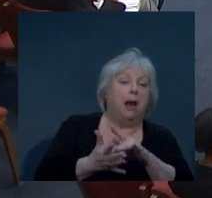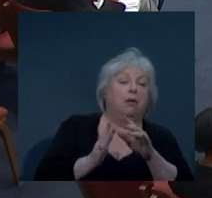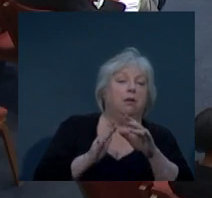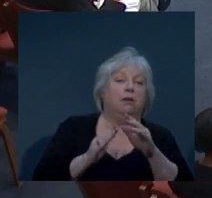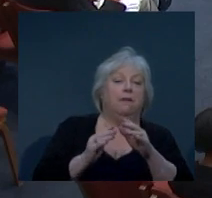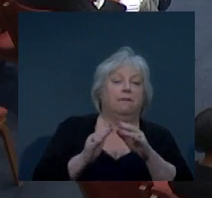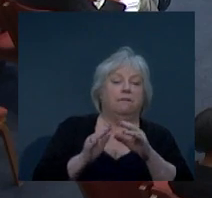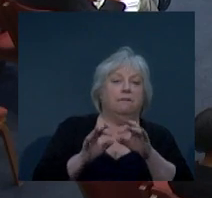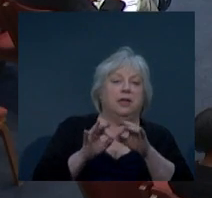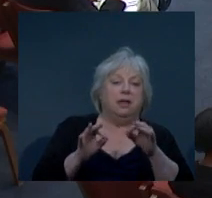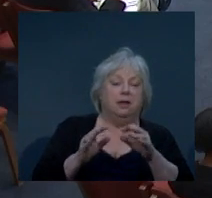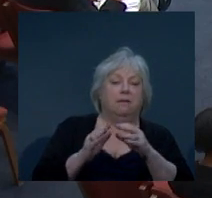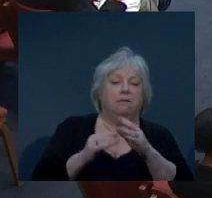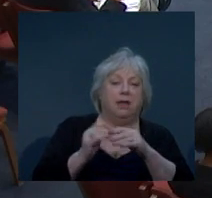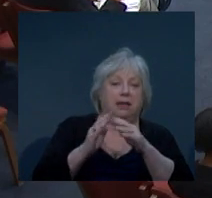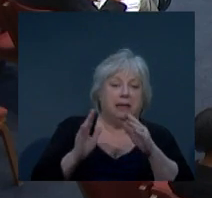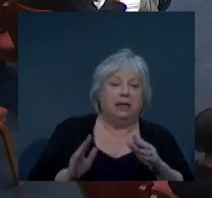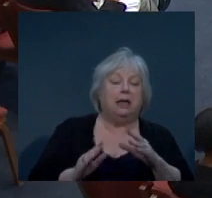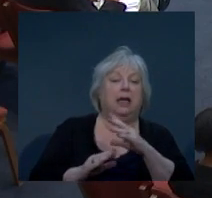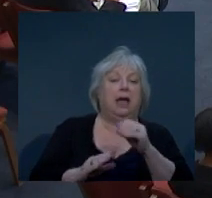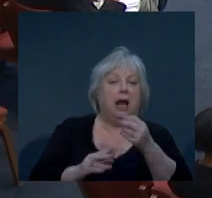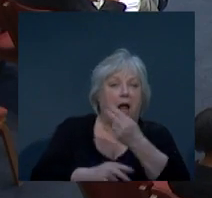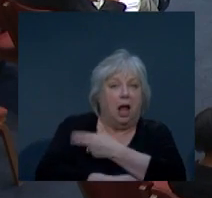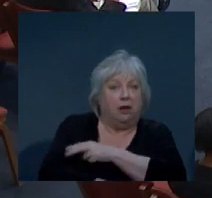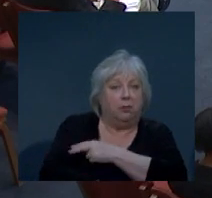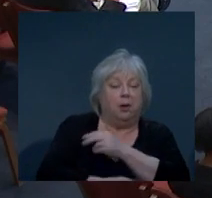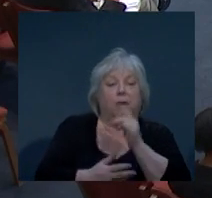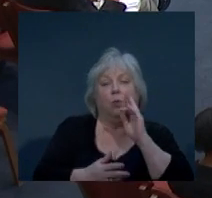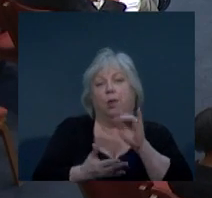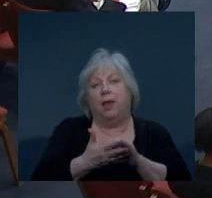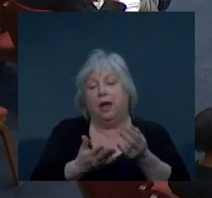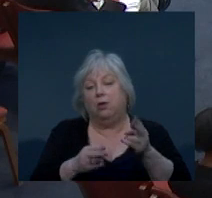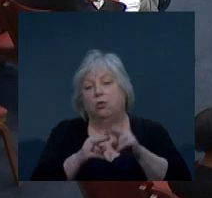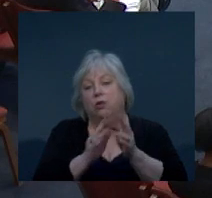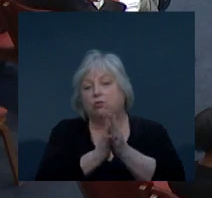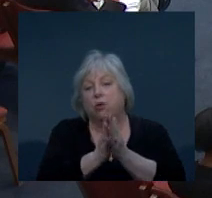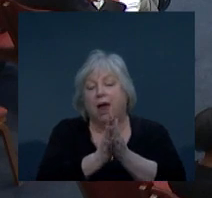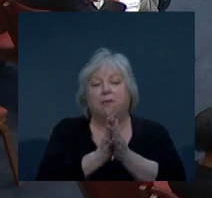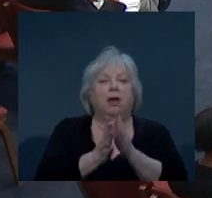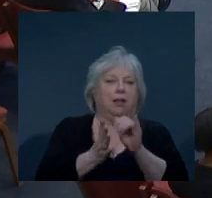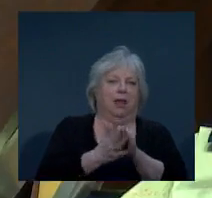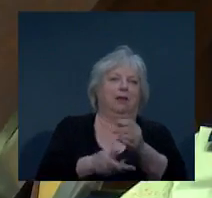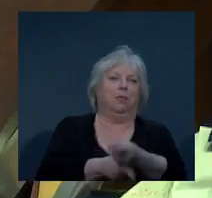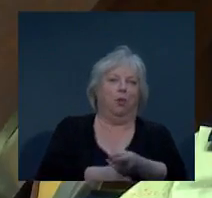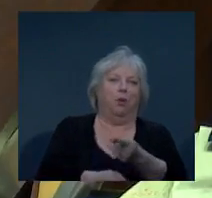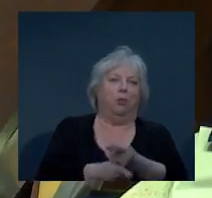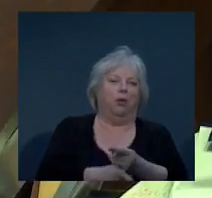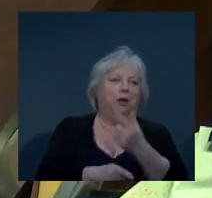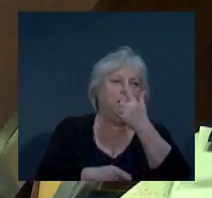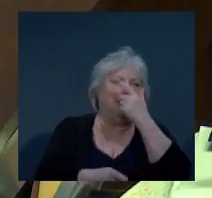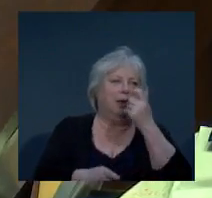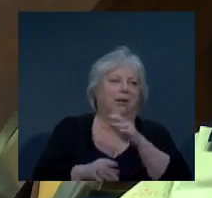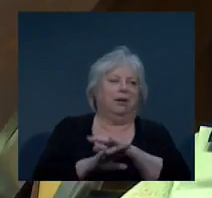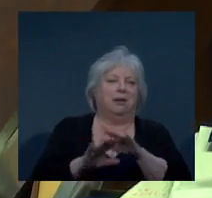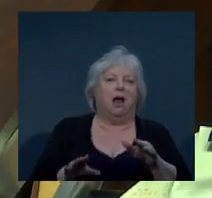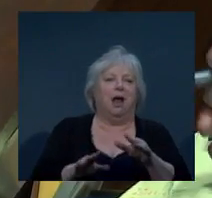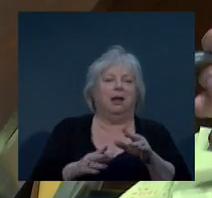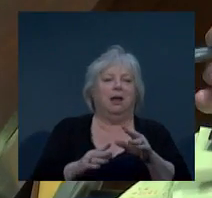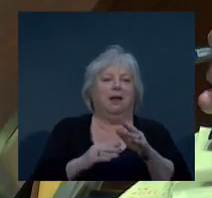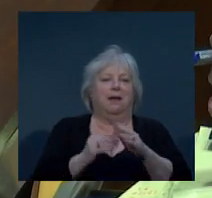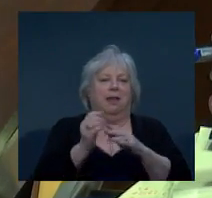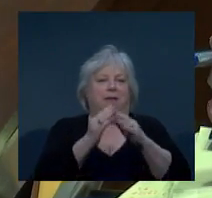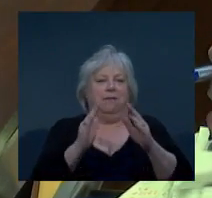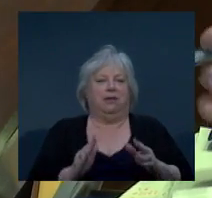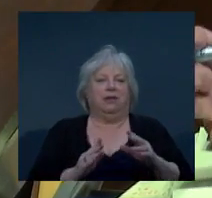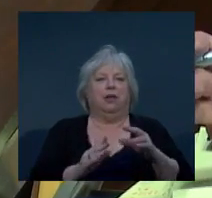and a hospital and it's going to increase traffic, and what will that traffic do to the area, are totally appropriate because it's not the